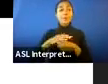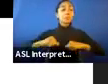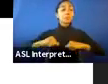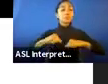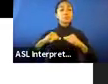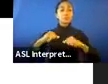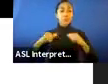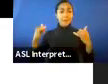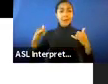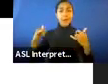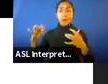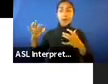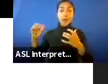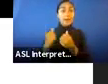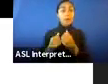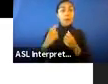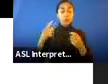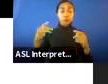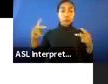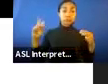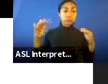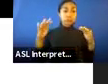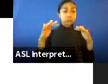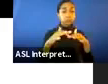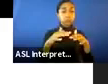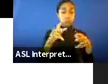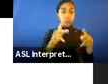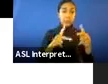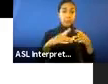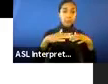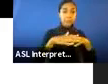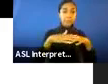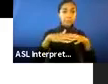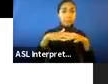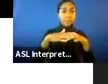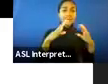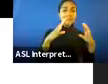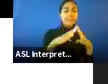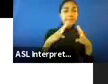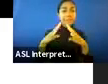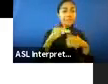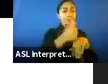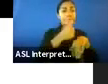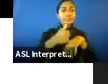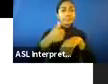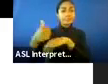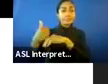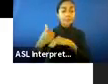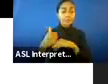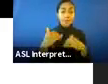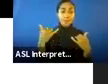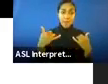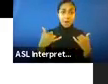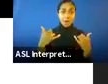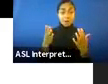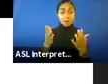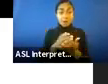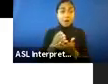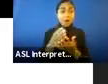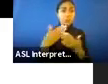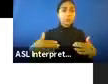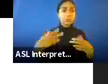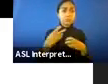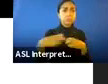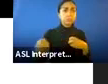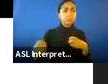being driven to these high density environments. And they're becoming extremely hard to navigate in this moment. Diseases